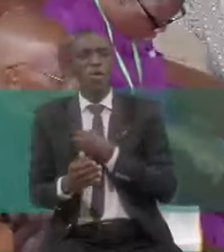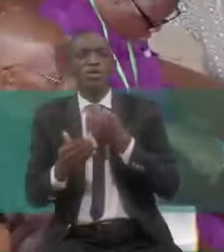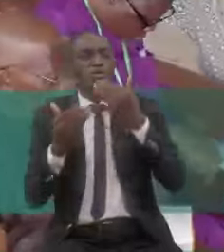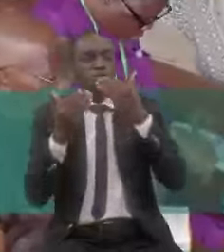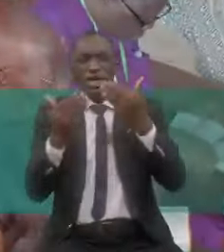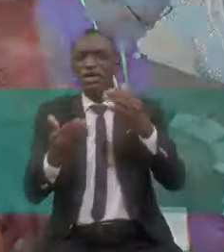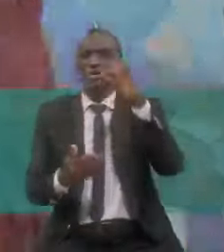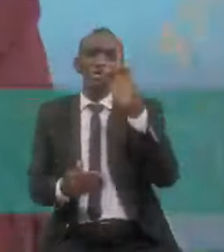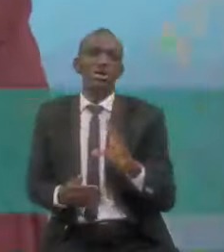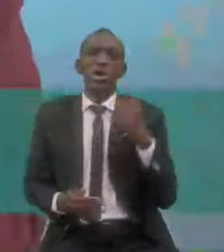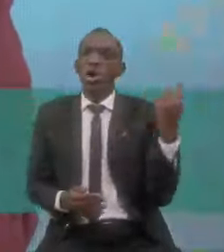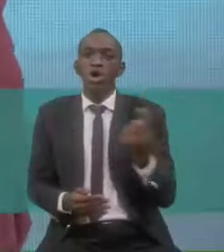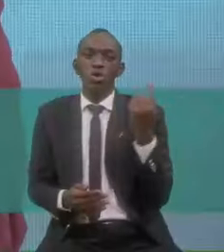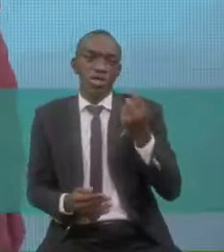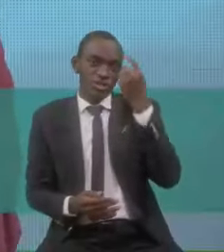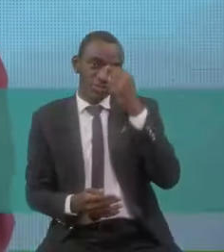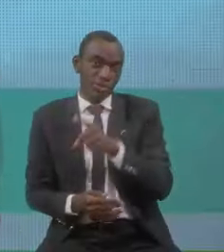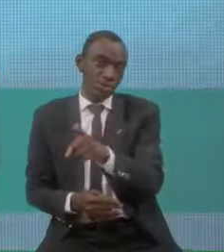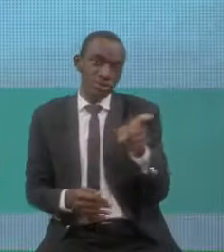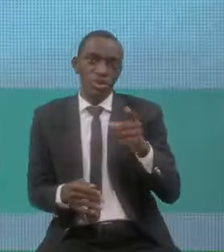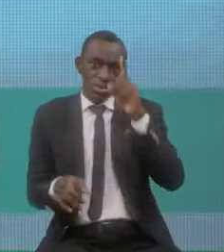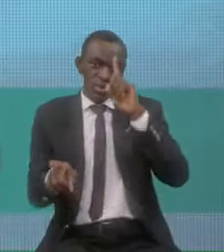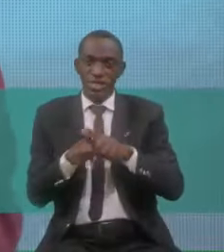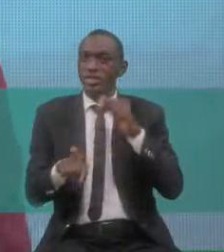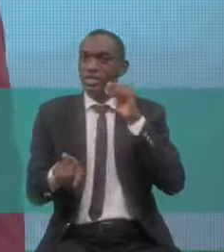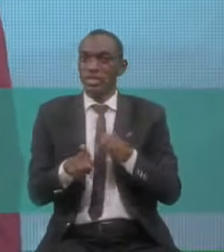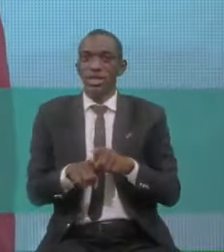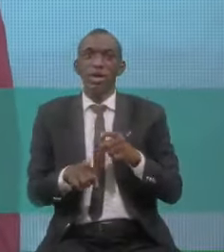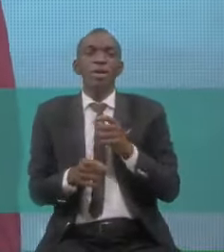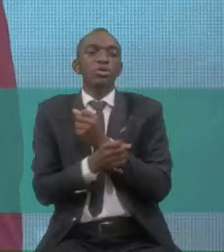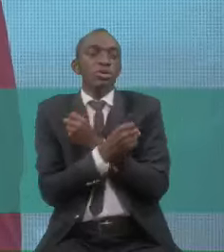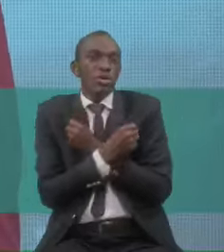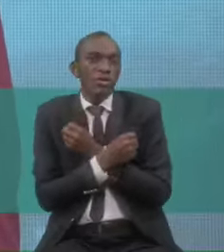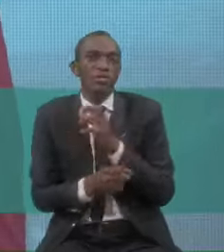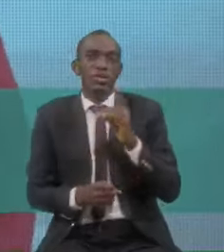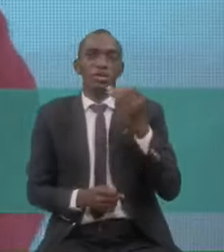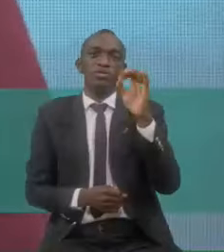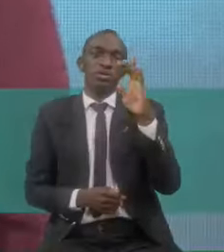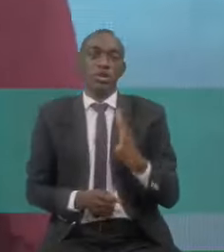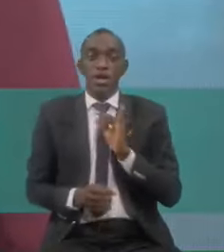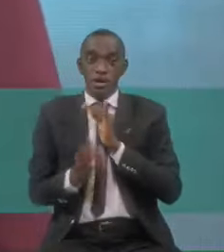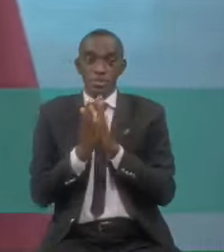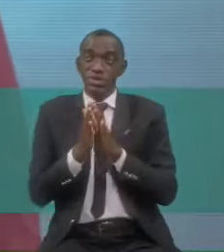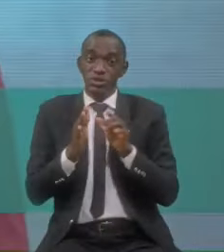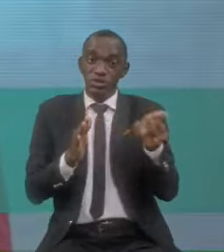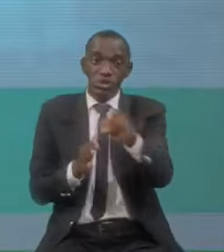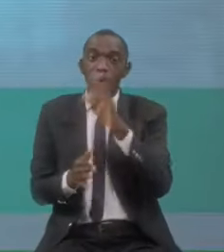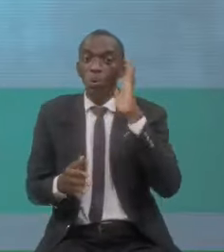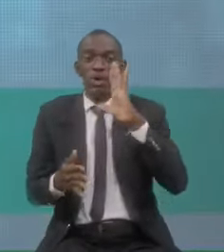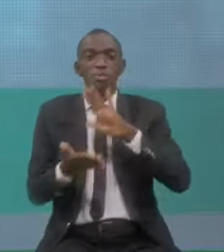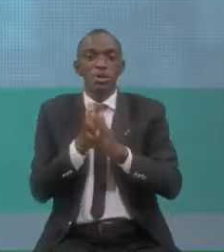for you, brethren, beloved of the Lord. You be the beloved of the Lord because